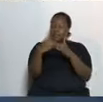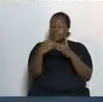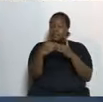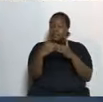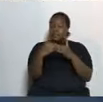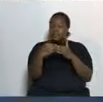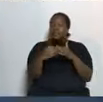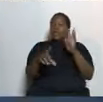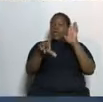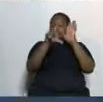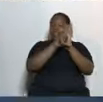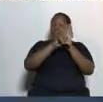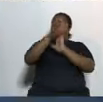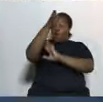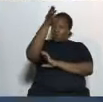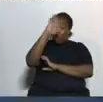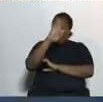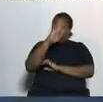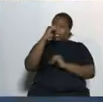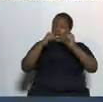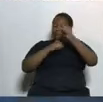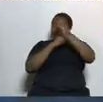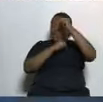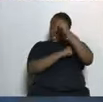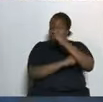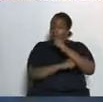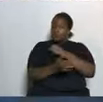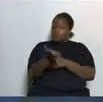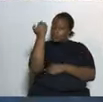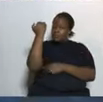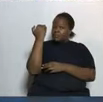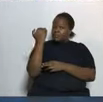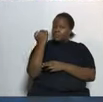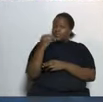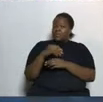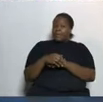The law of God is the foundation.